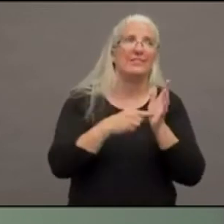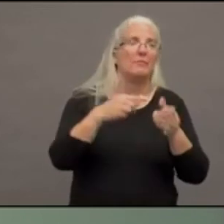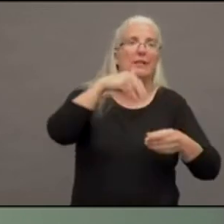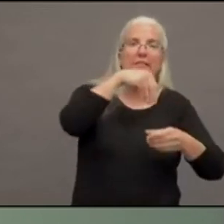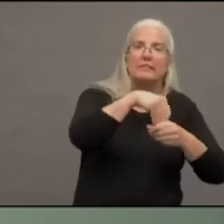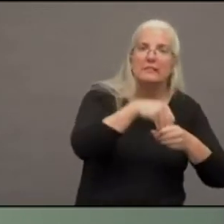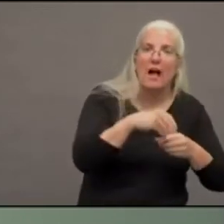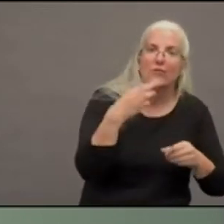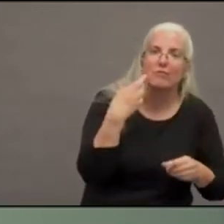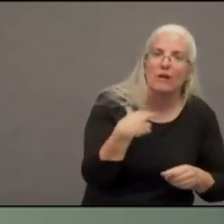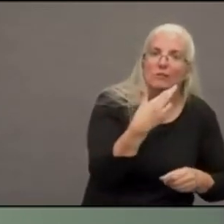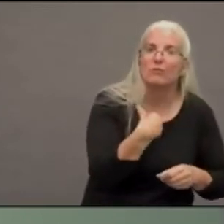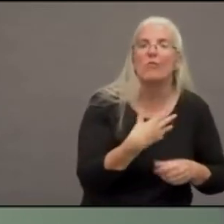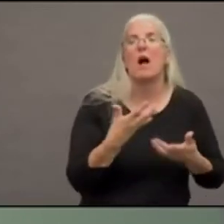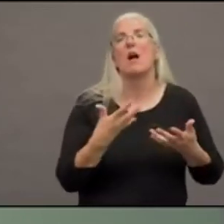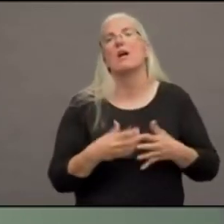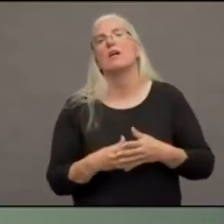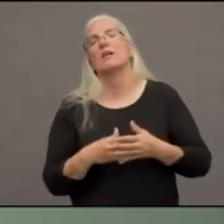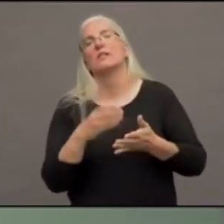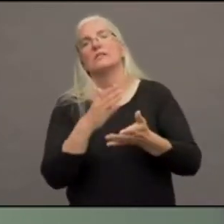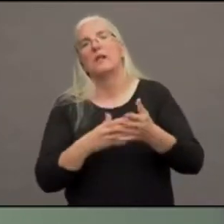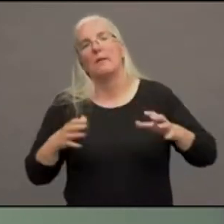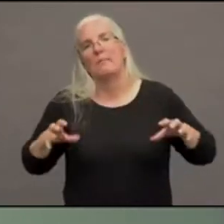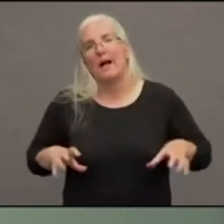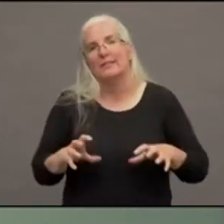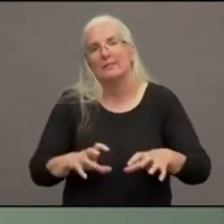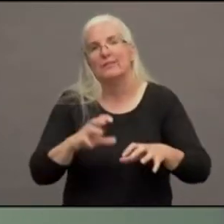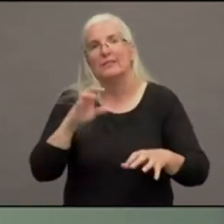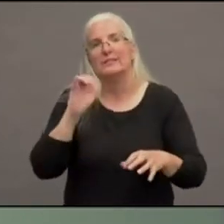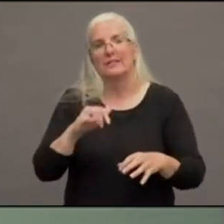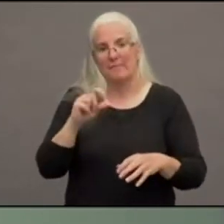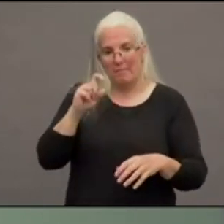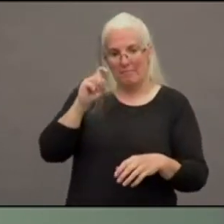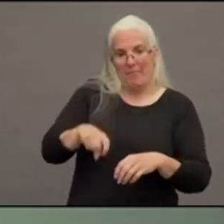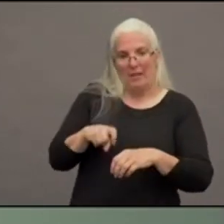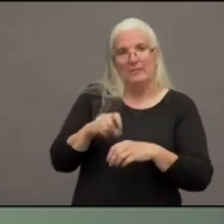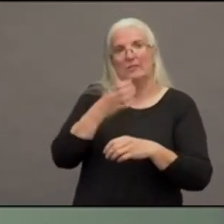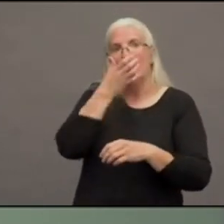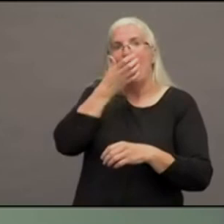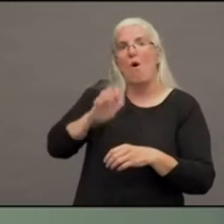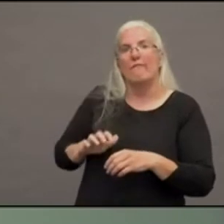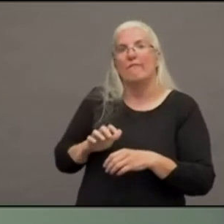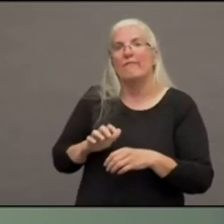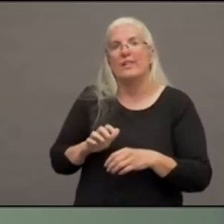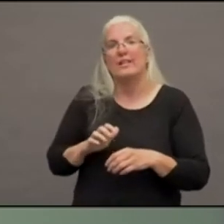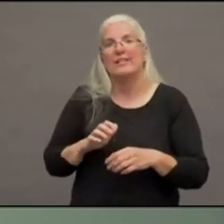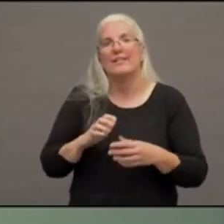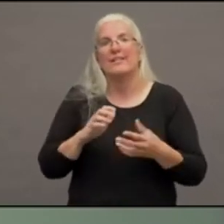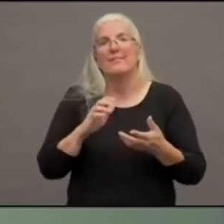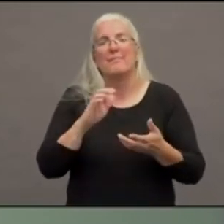would necessarily require removing the face covering to engage in the service or the activity.